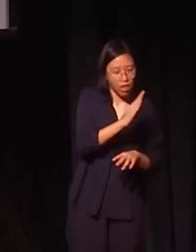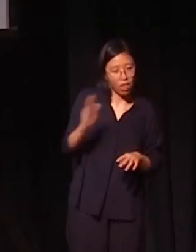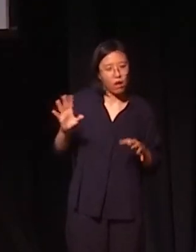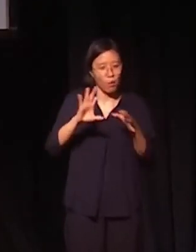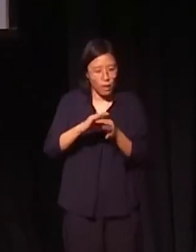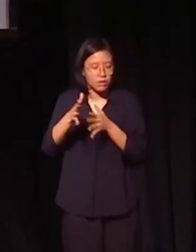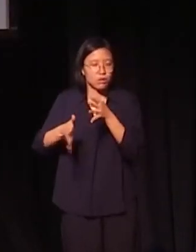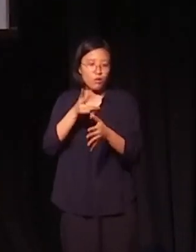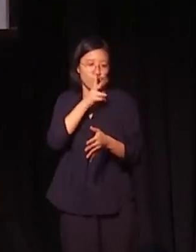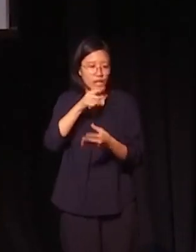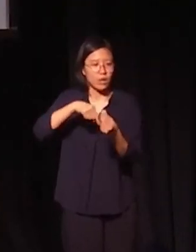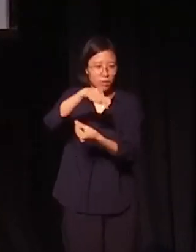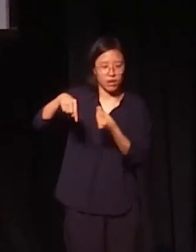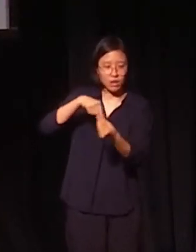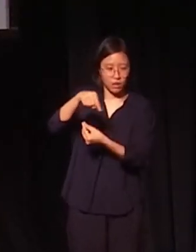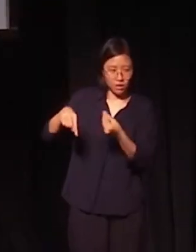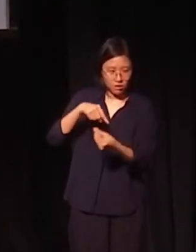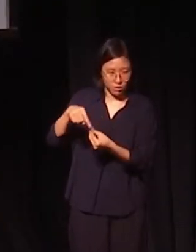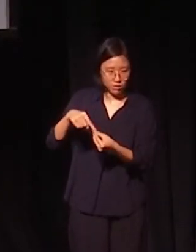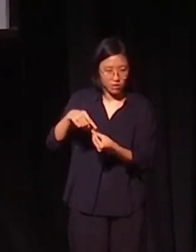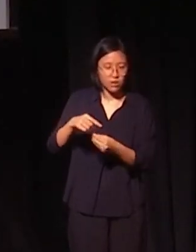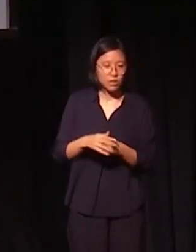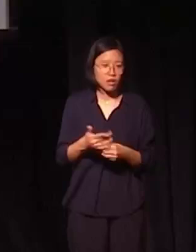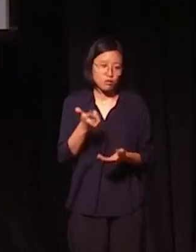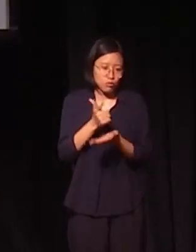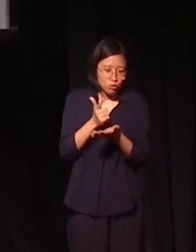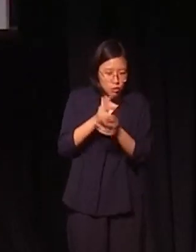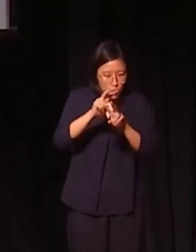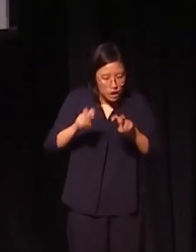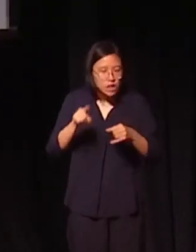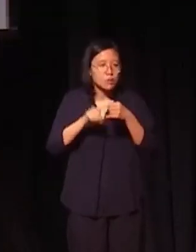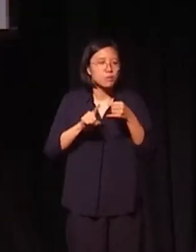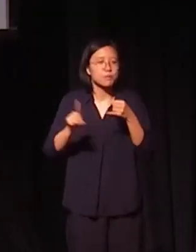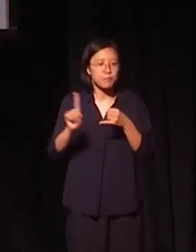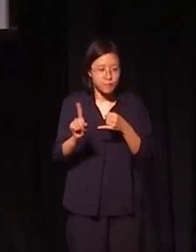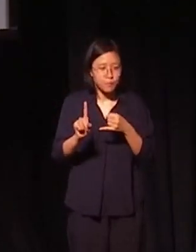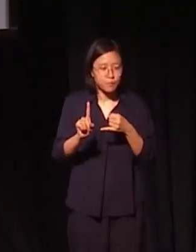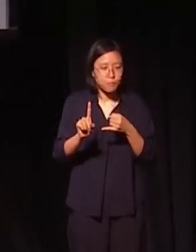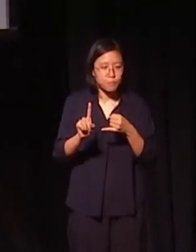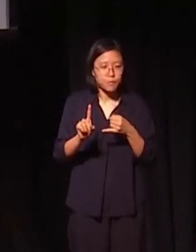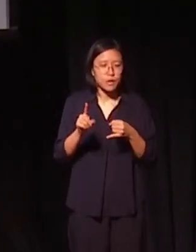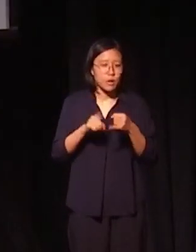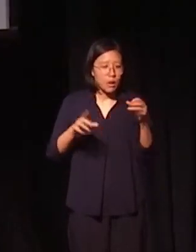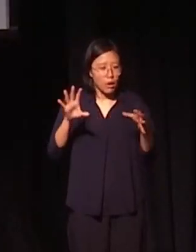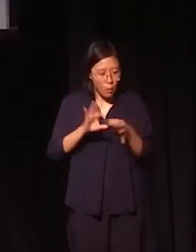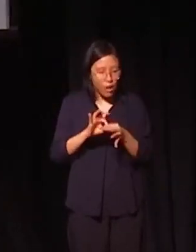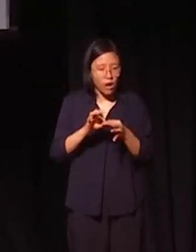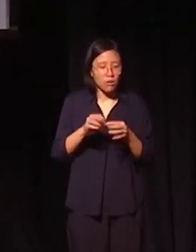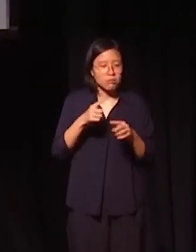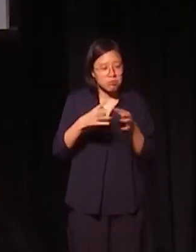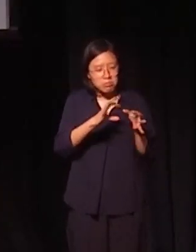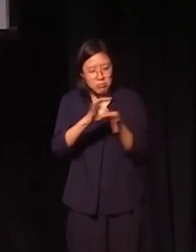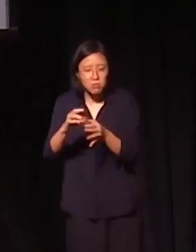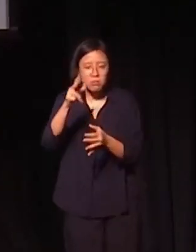interpreting studies, key research findings, and then at the end I'll sum up by talking about implications for policy,